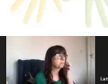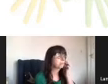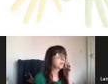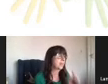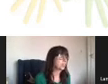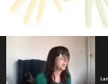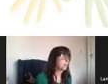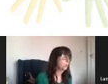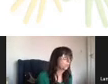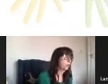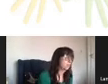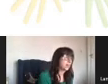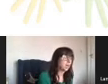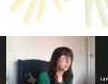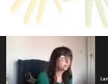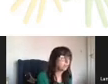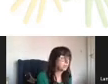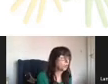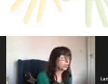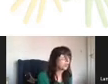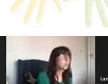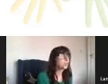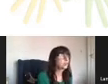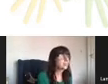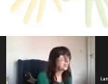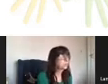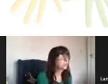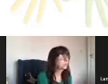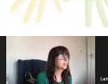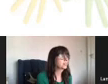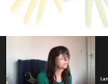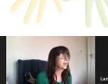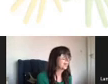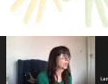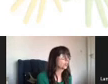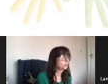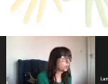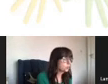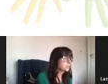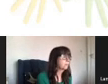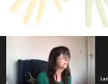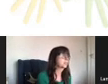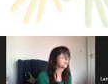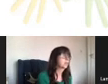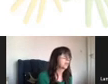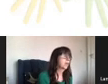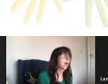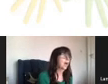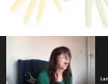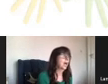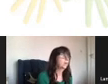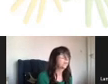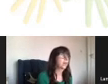I started the PhD with that kind of framework. So I did go into explaining a lot of